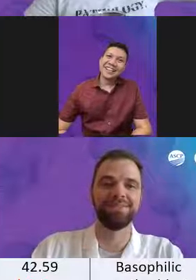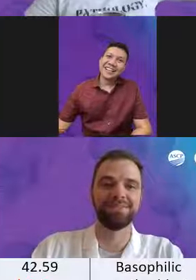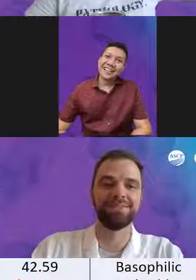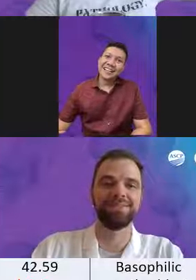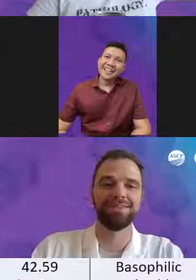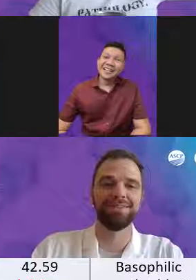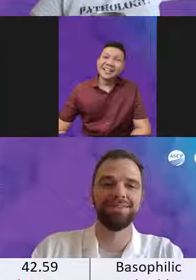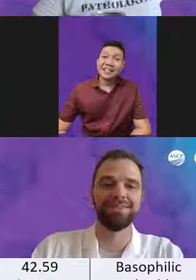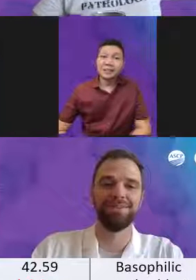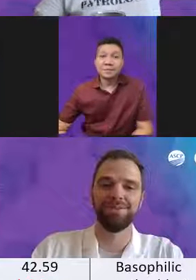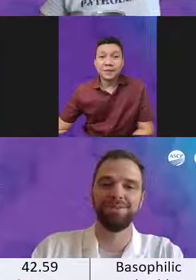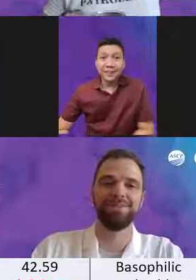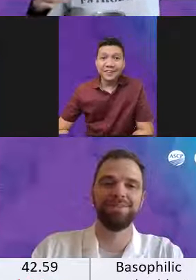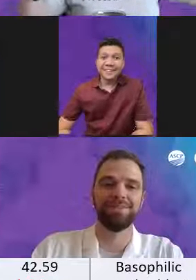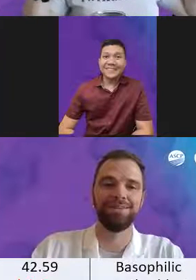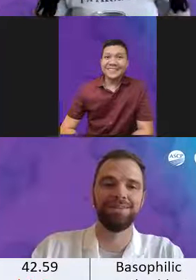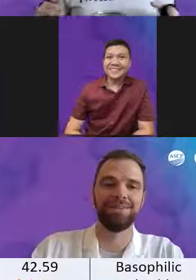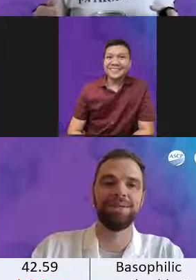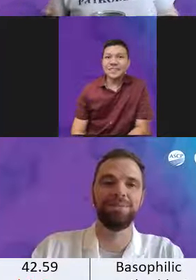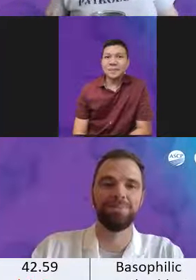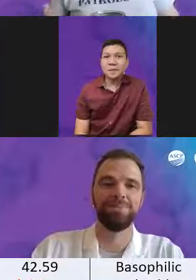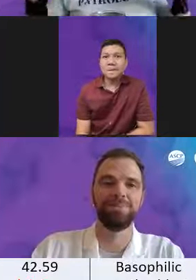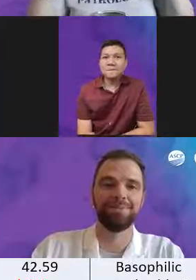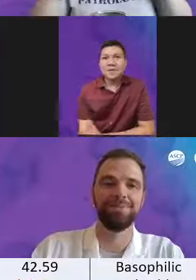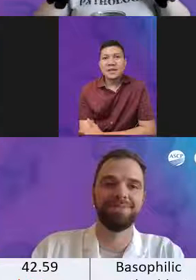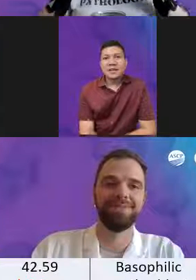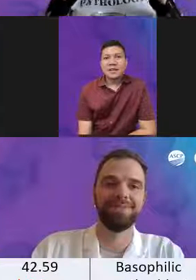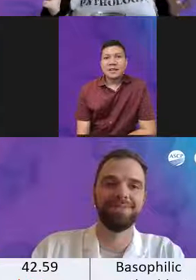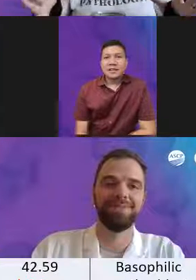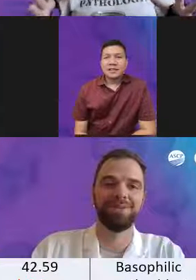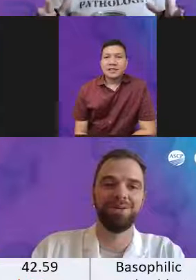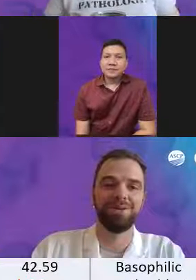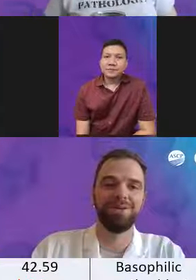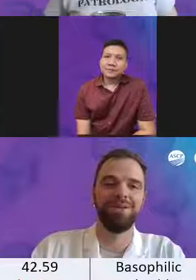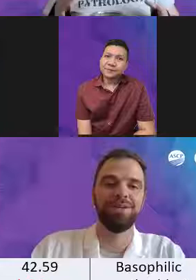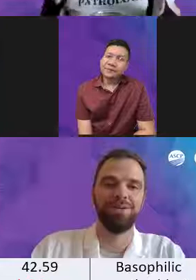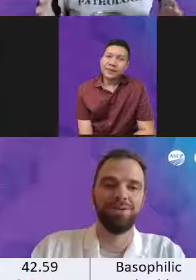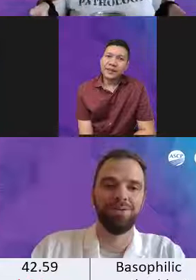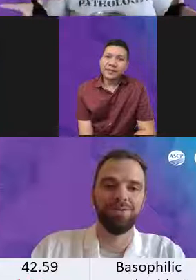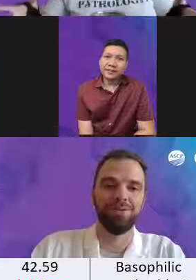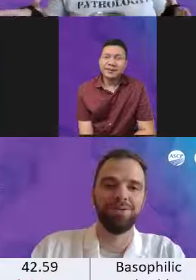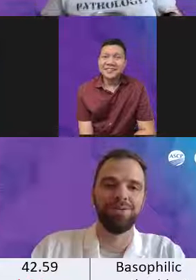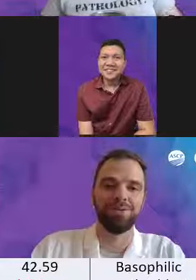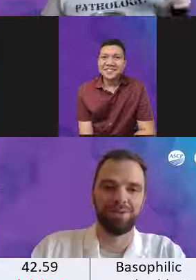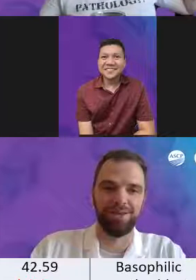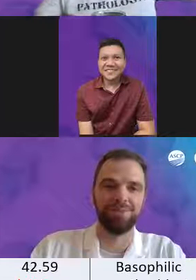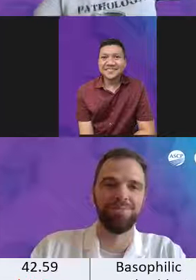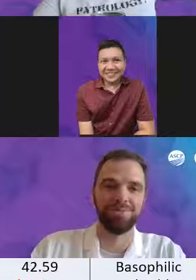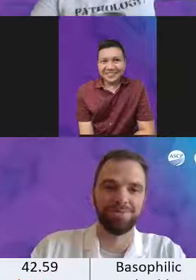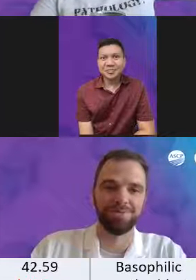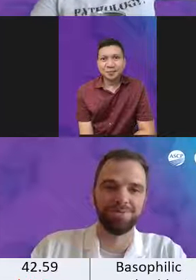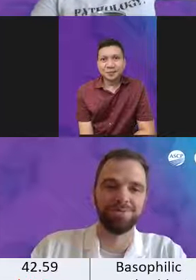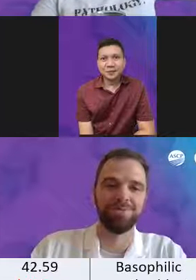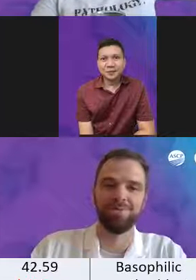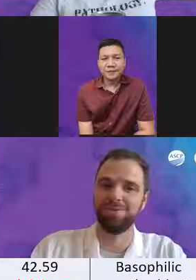might win a yoga mat where you can, you know, get your mind into focus while you're looking at cells